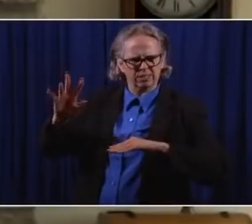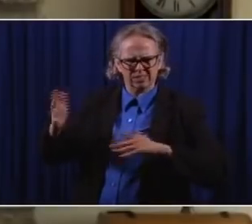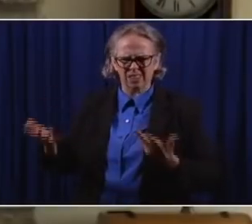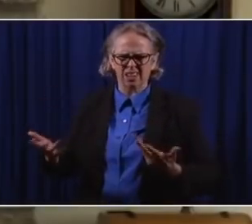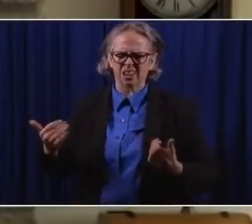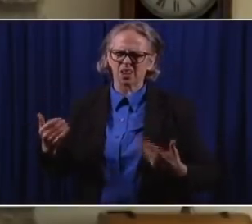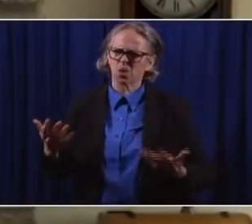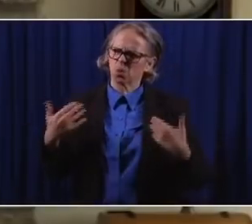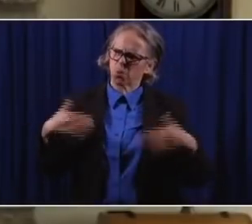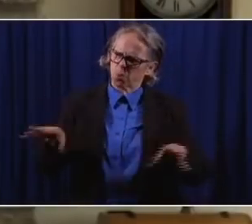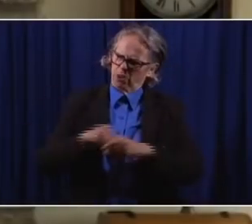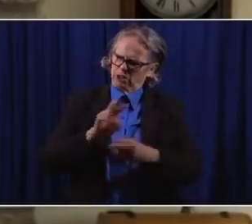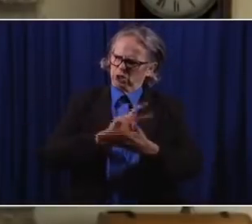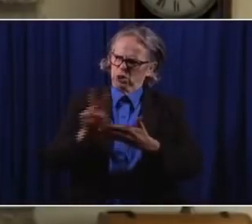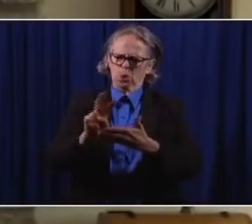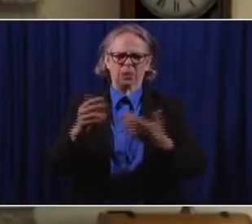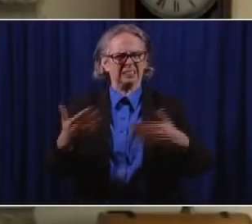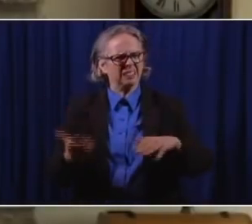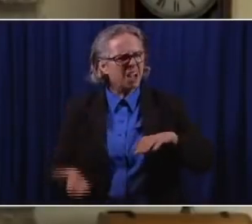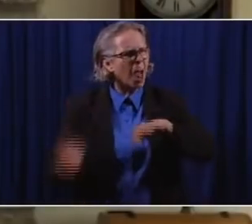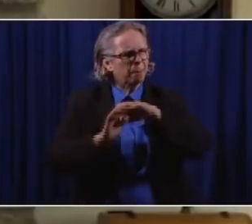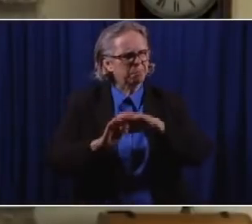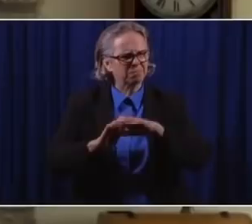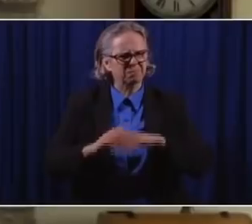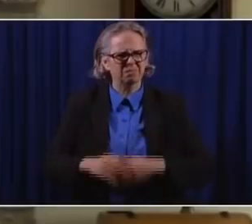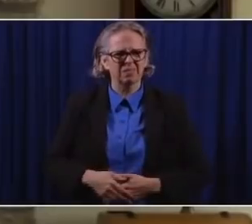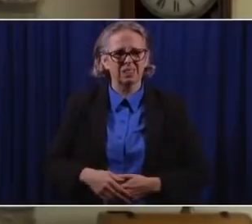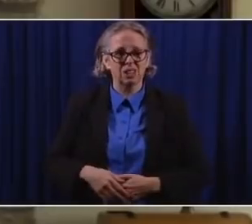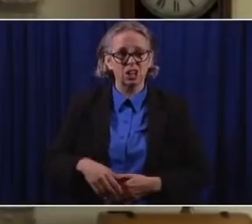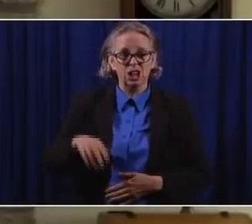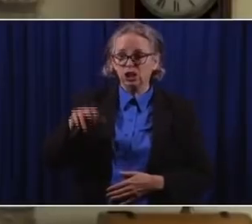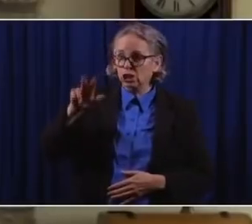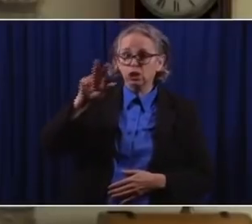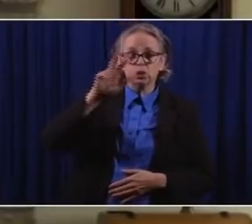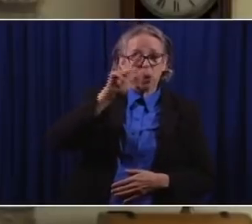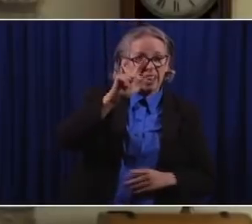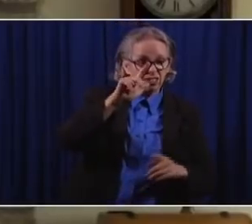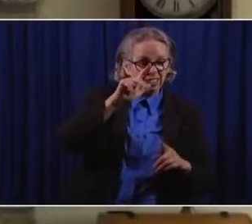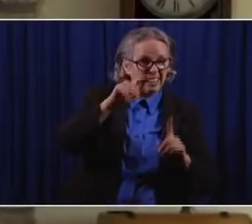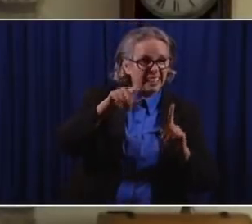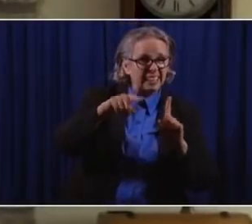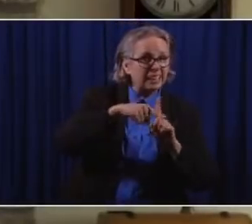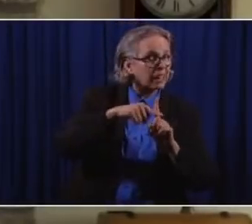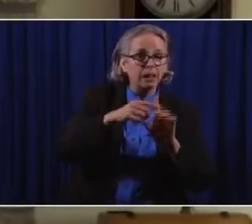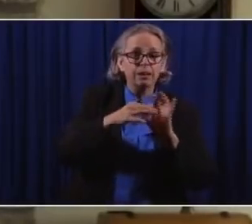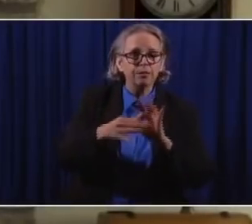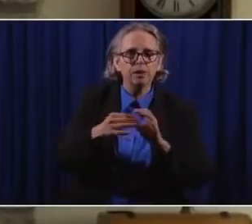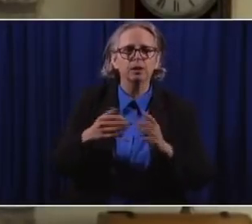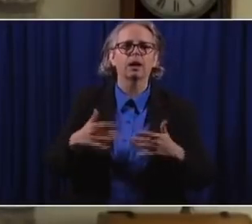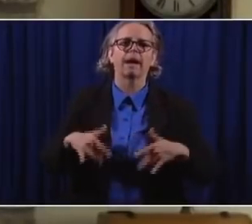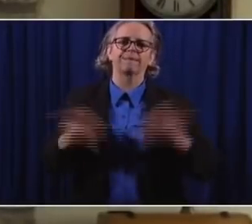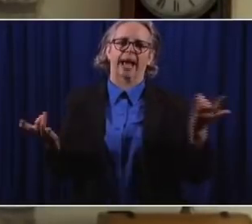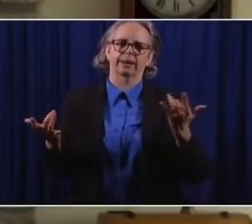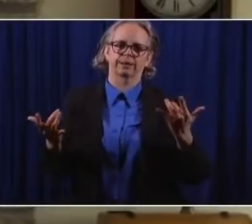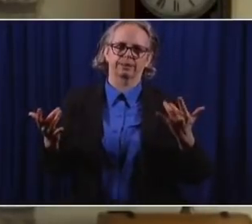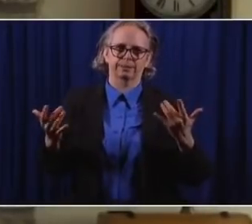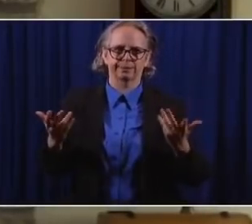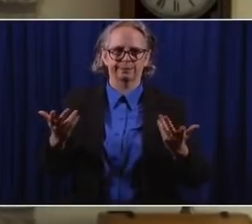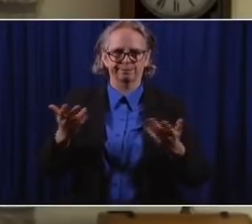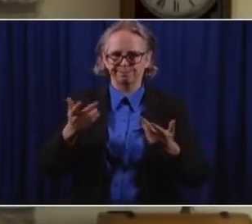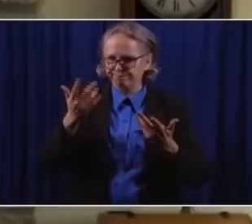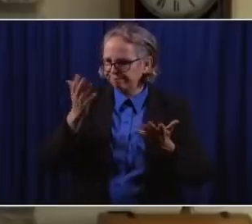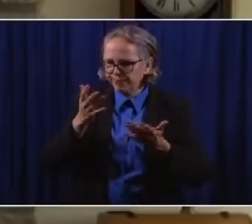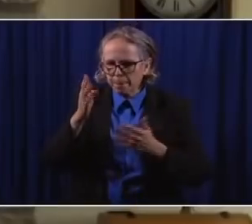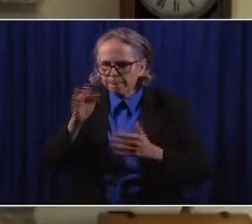The county has 23 cases linked to a large event in a nearby county. That large event resulted in dozens